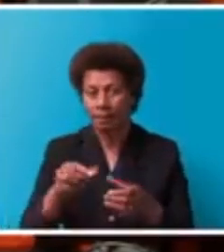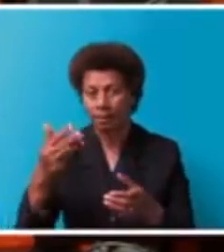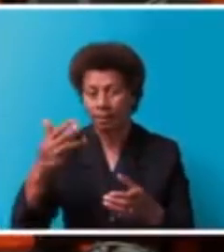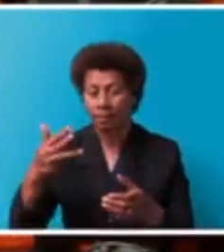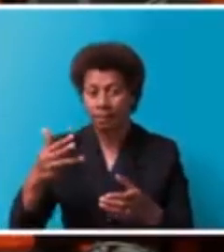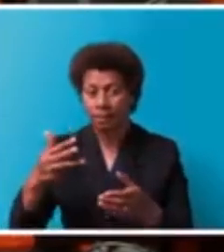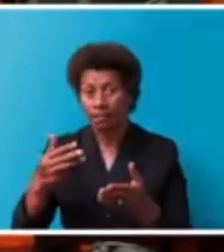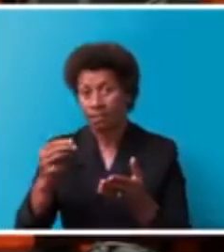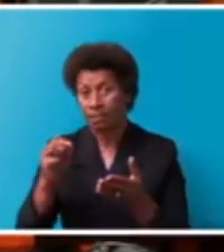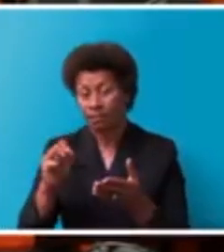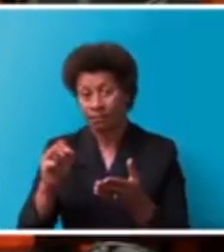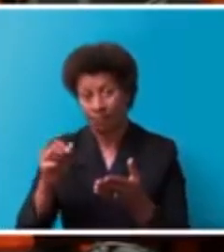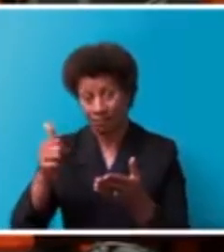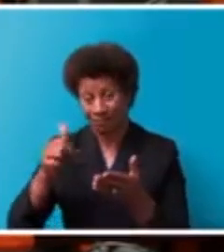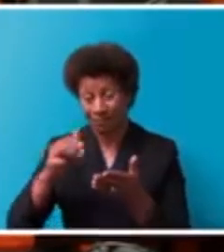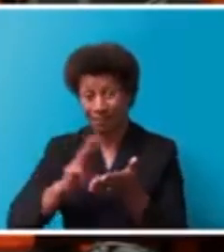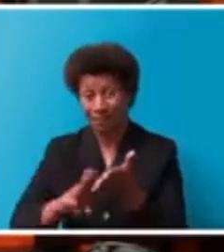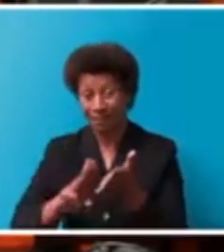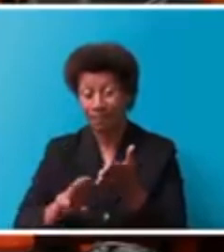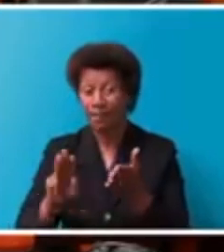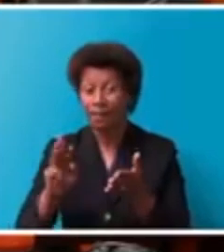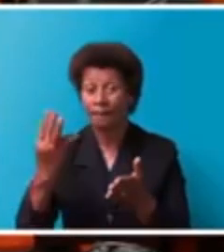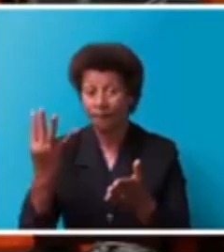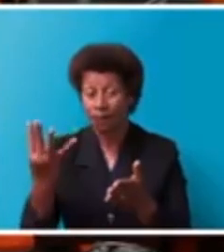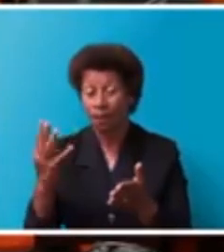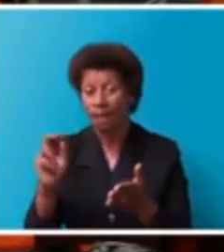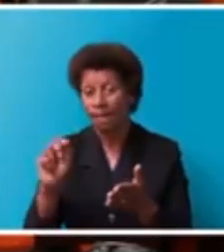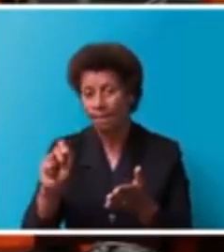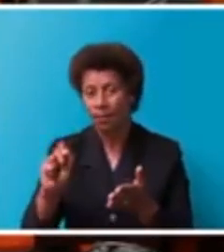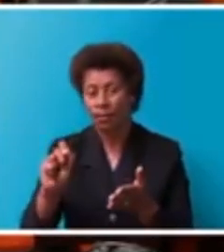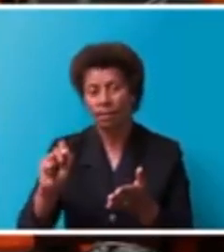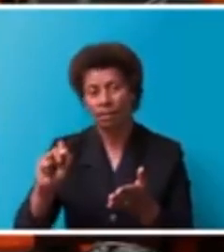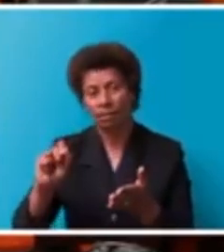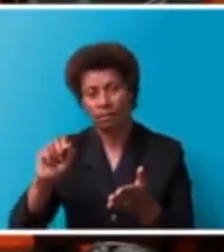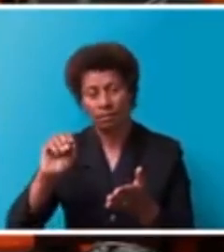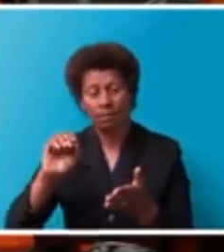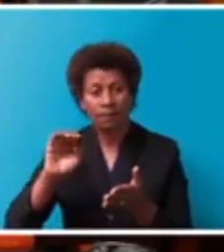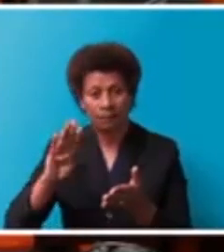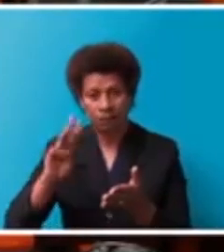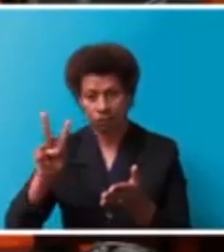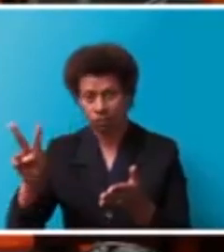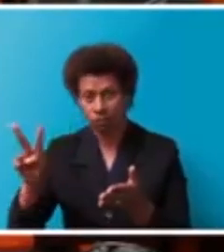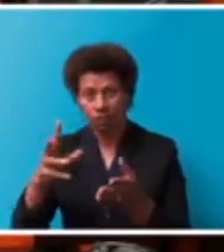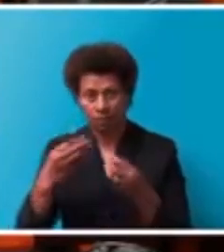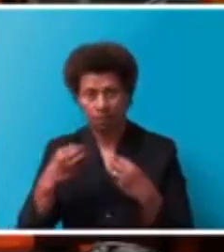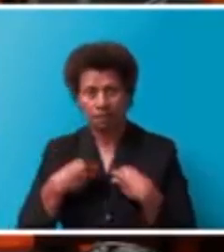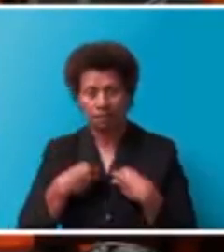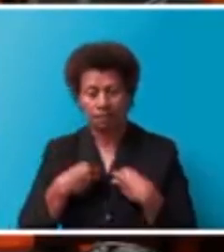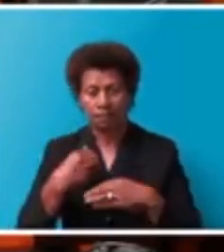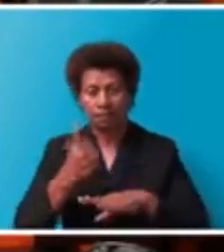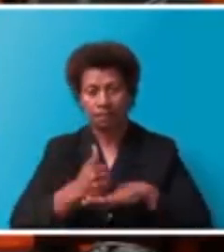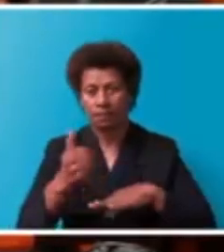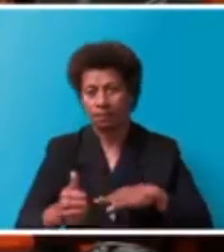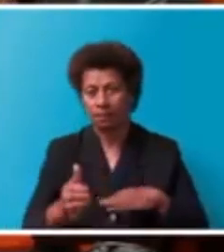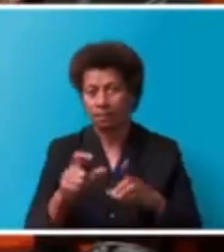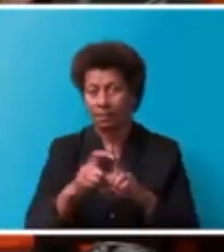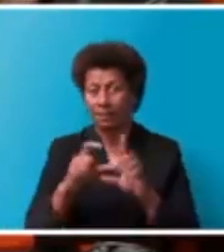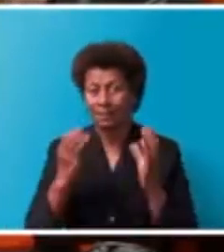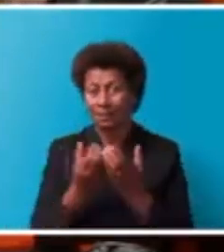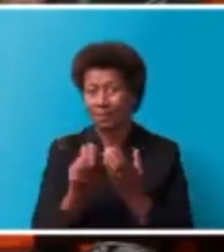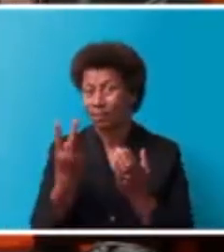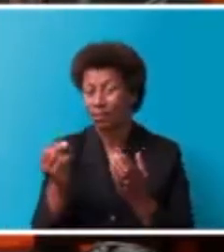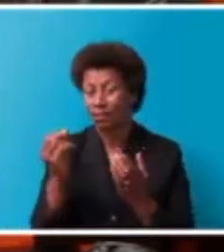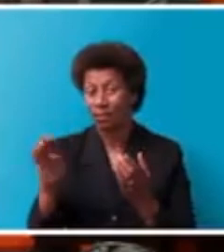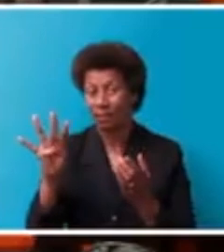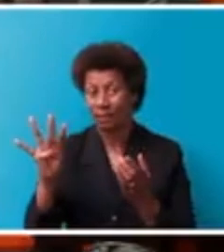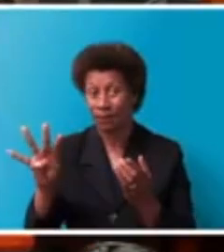to landowners and 4.52 received by the state. Mr. Speaker, as of December 2024,